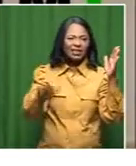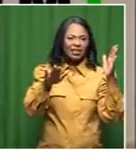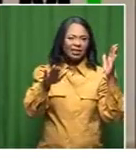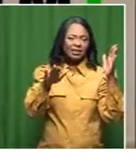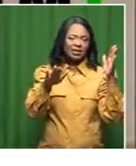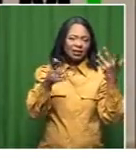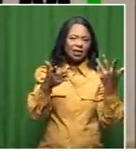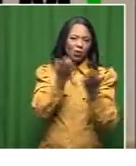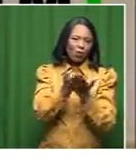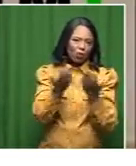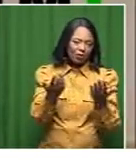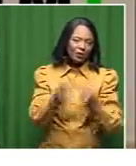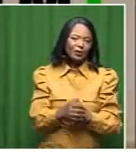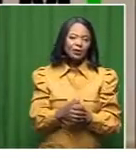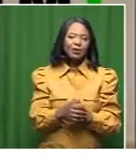formal economy.